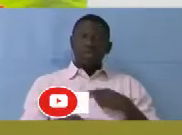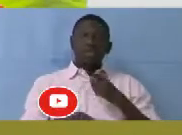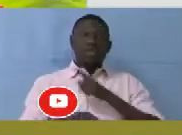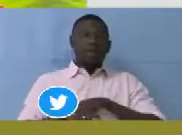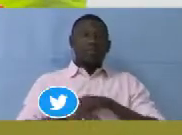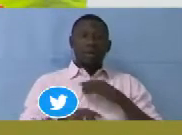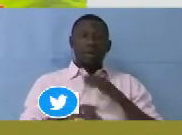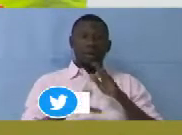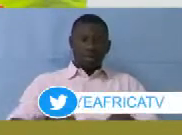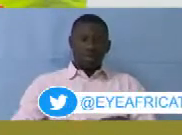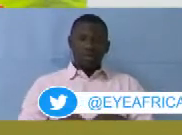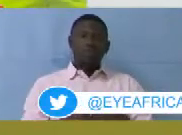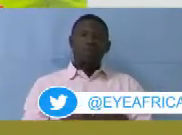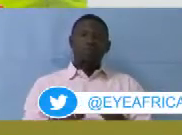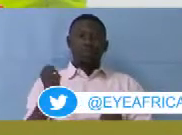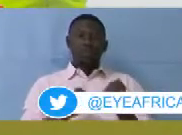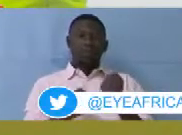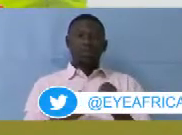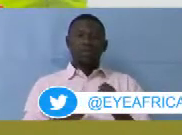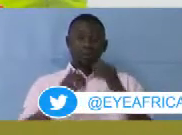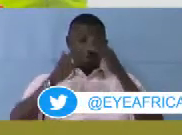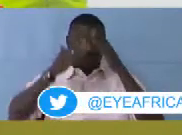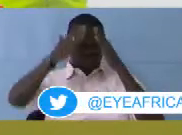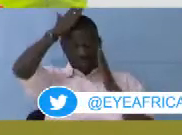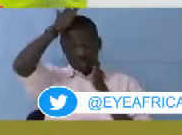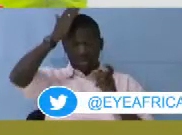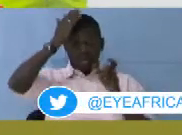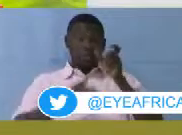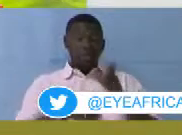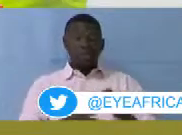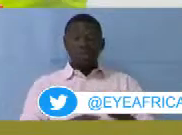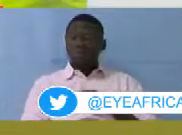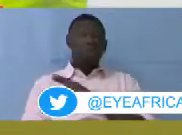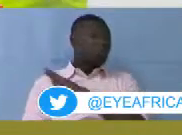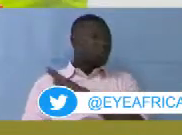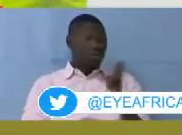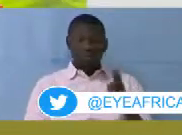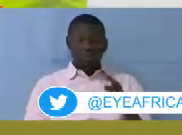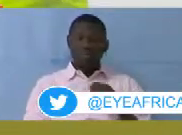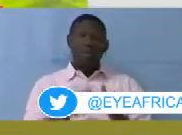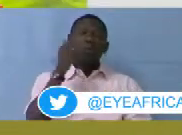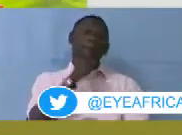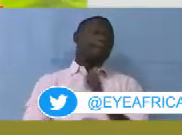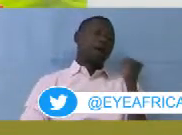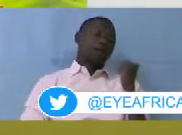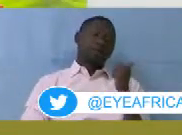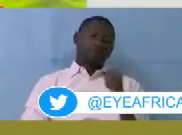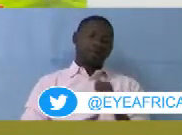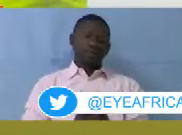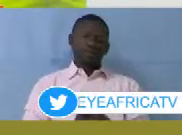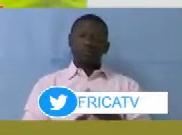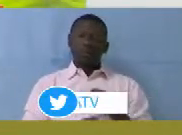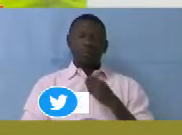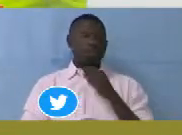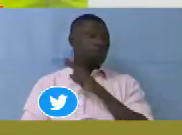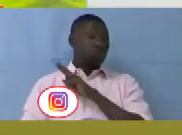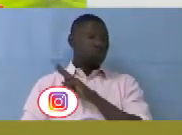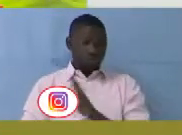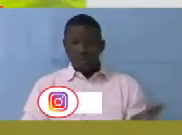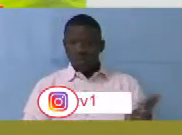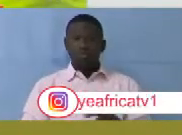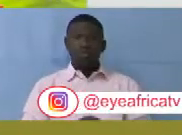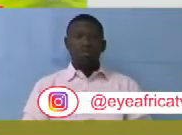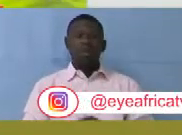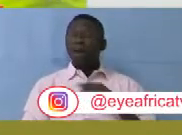Soldiers say I must not come down. Fujaro kunte jila. Let me go back. Namuru motokolo. I said no. Koye hani. I will come